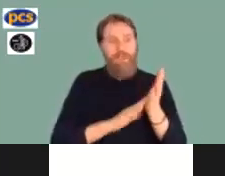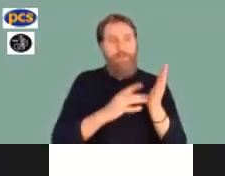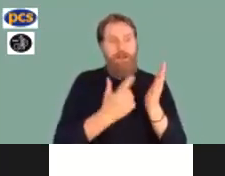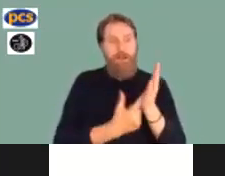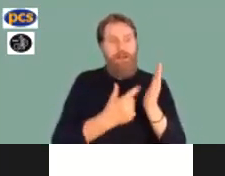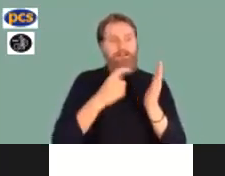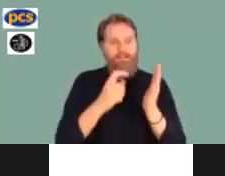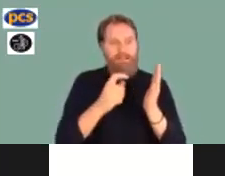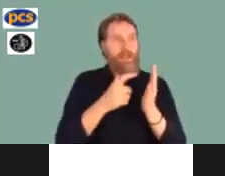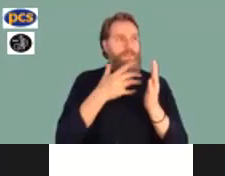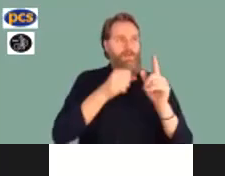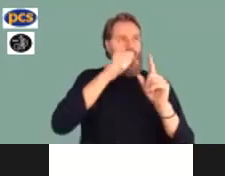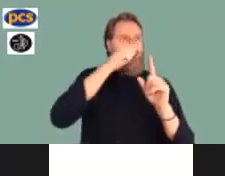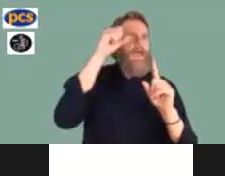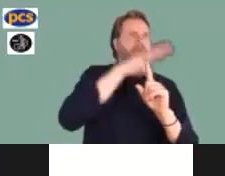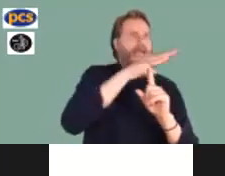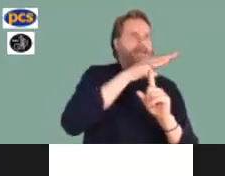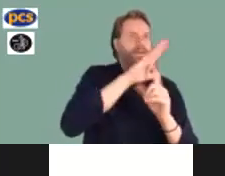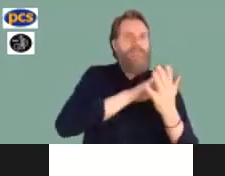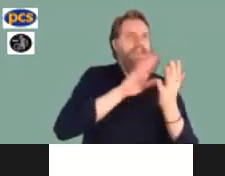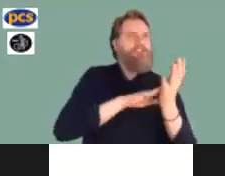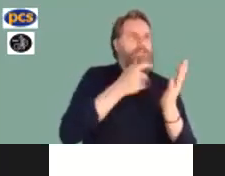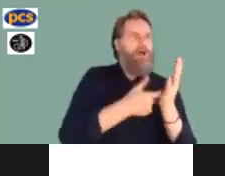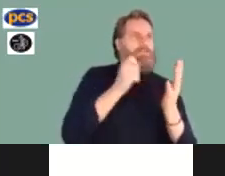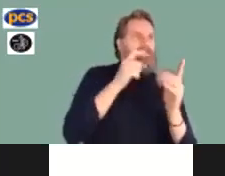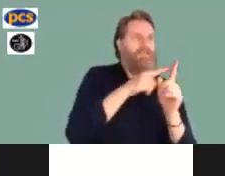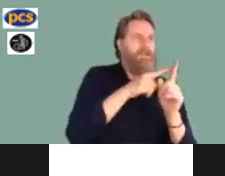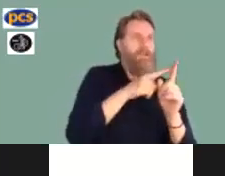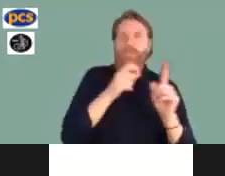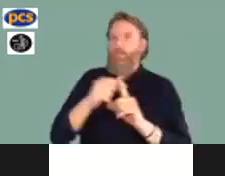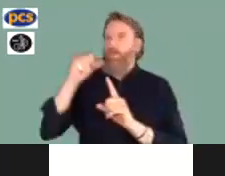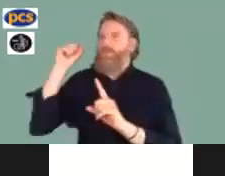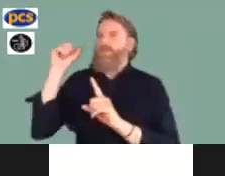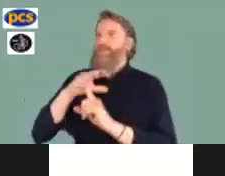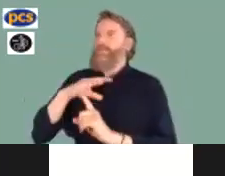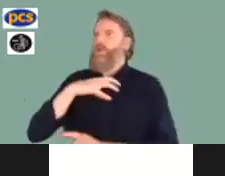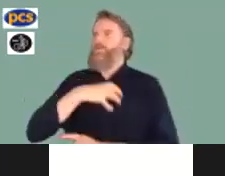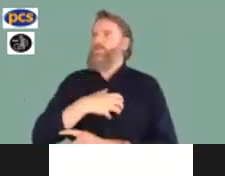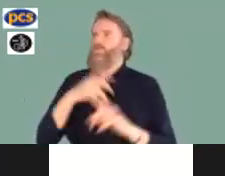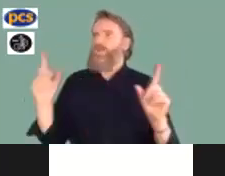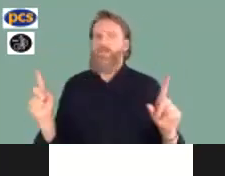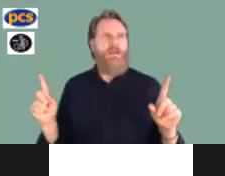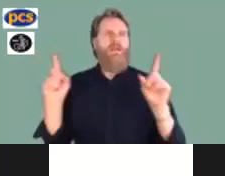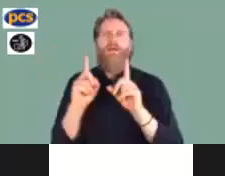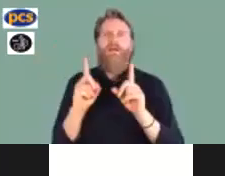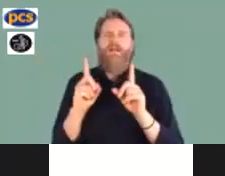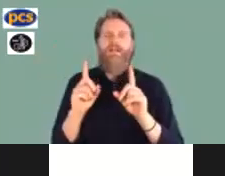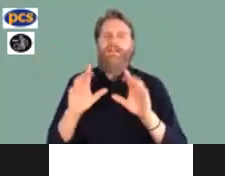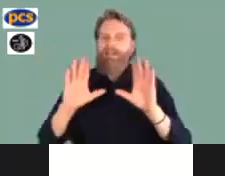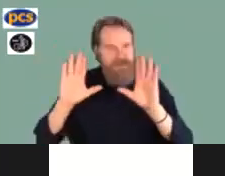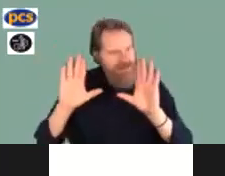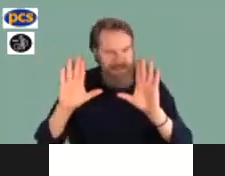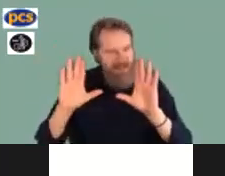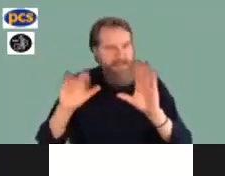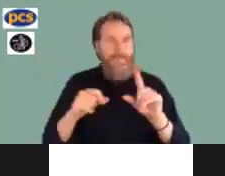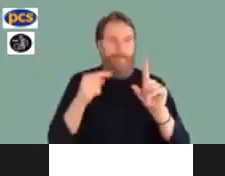of HMRC to see that one of the leaders of their union is there. But to hear from this directly, they need to